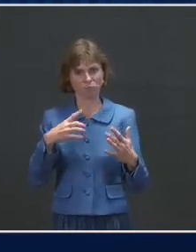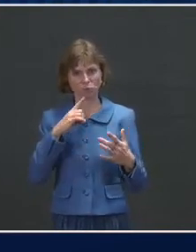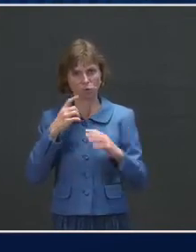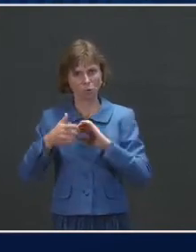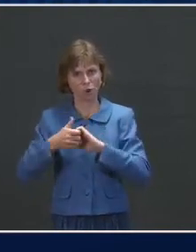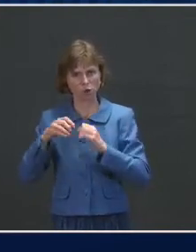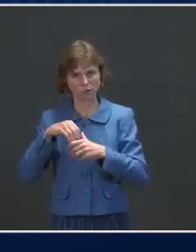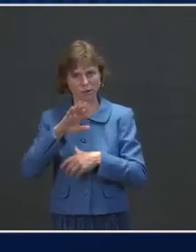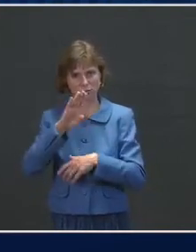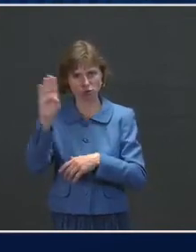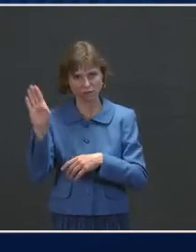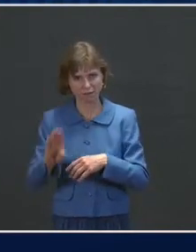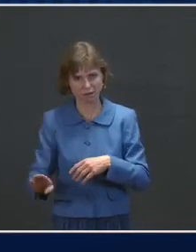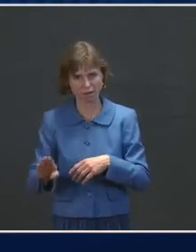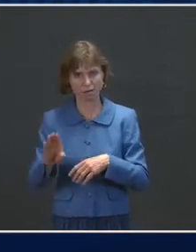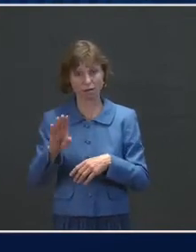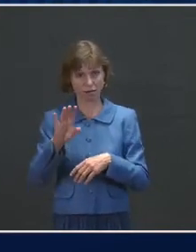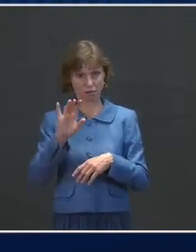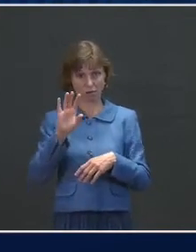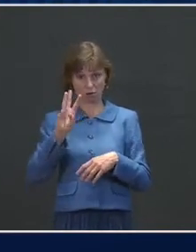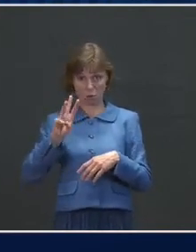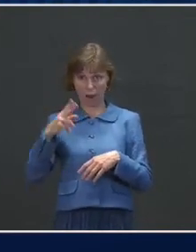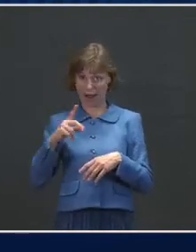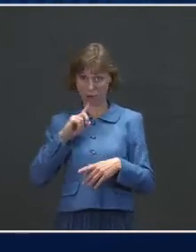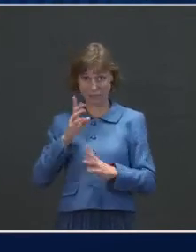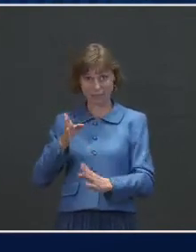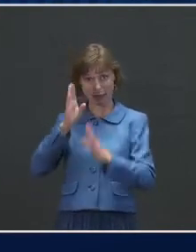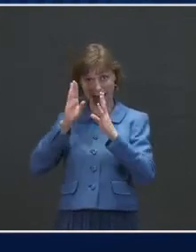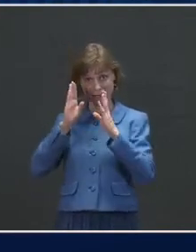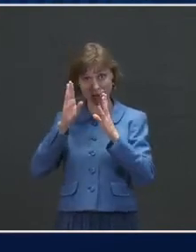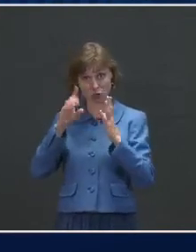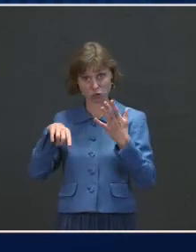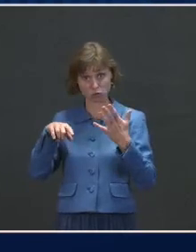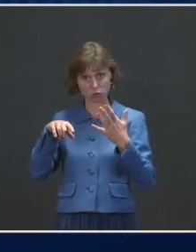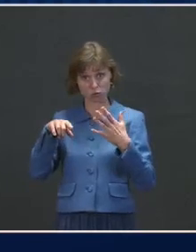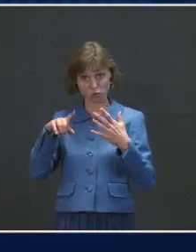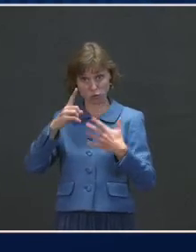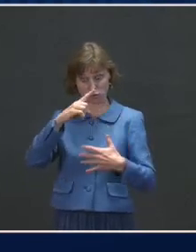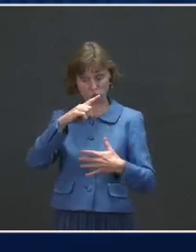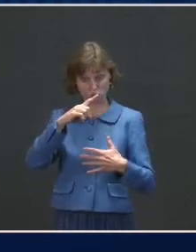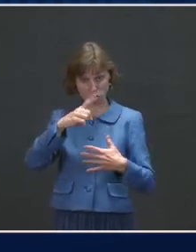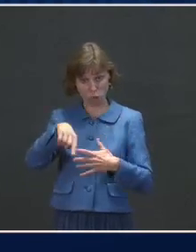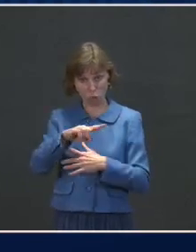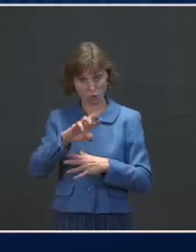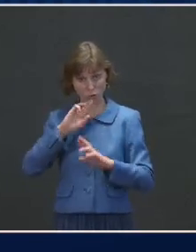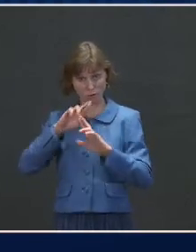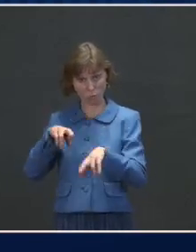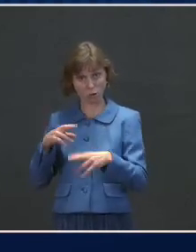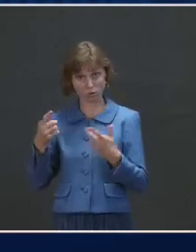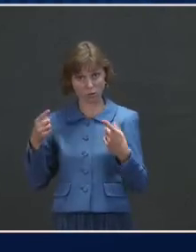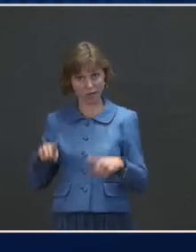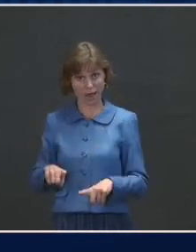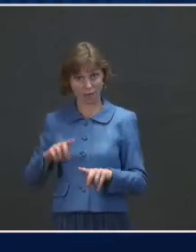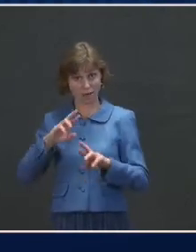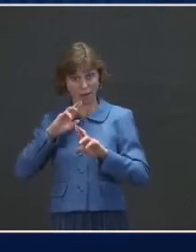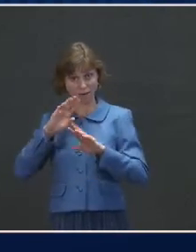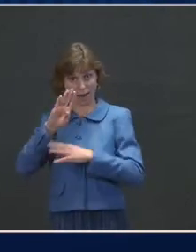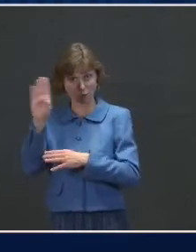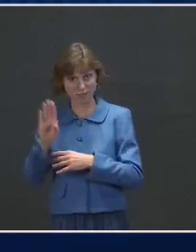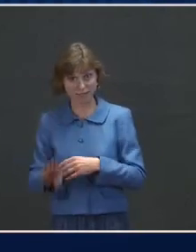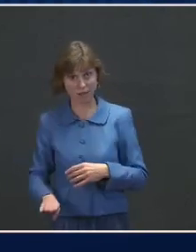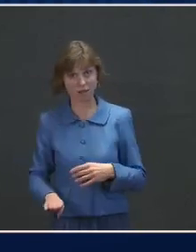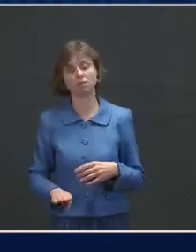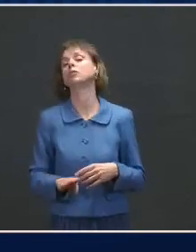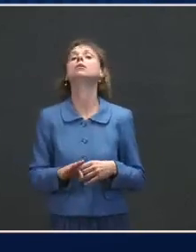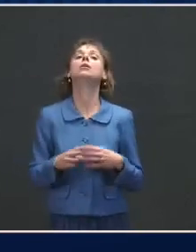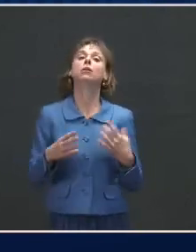Brazil. Is the White House paying attention to those reports and to what's happening in Brazil? Oh, we certainly